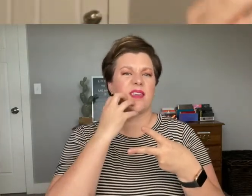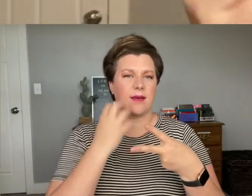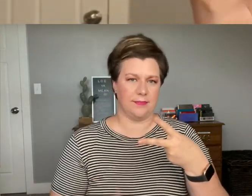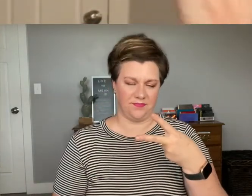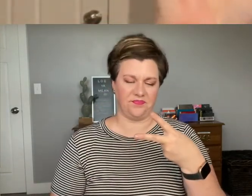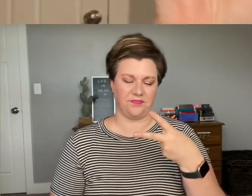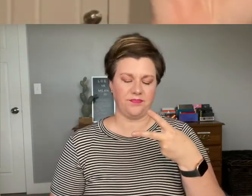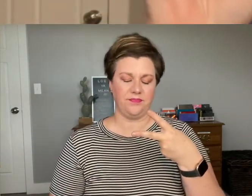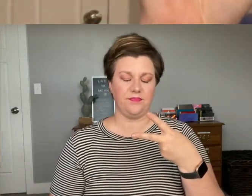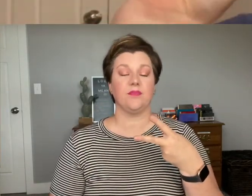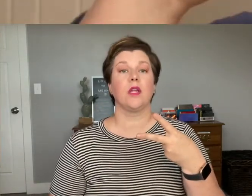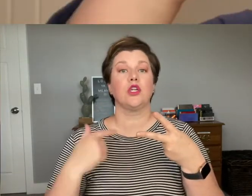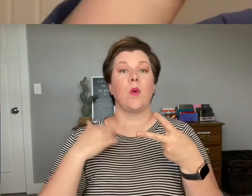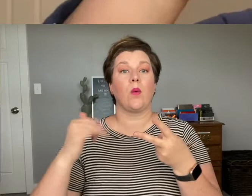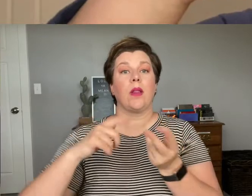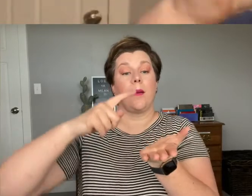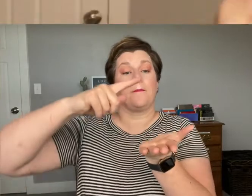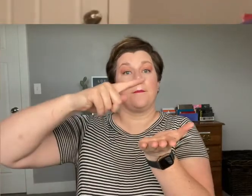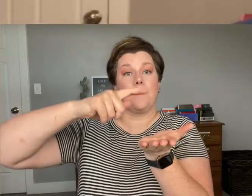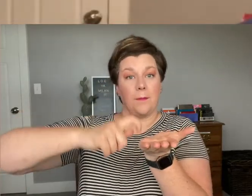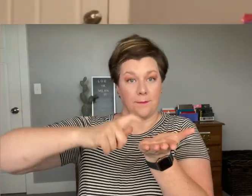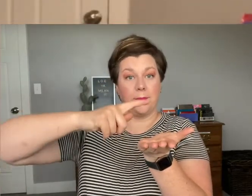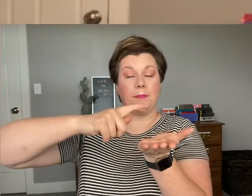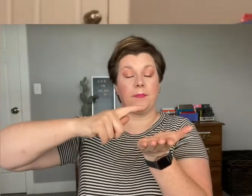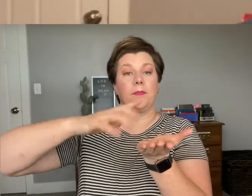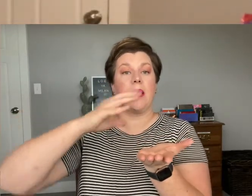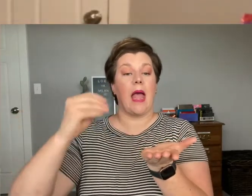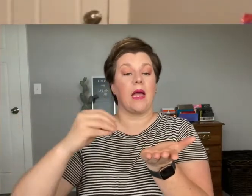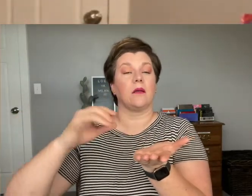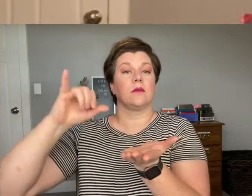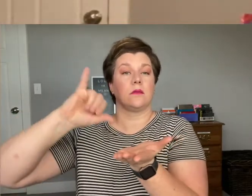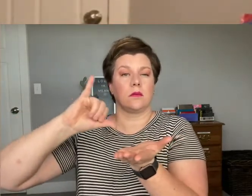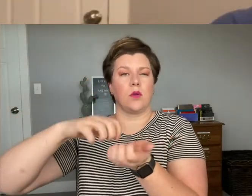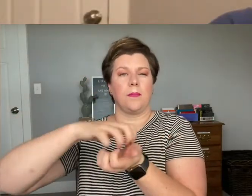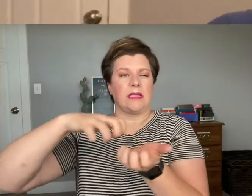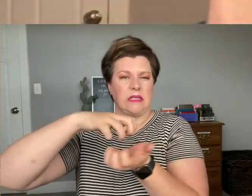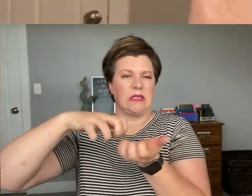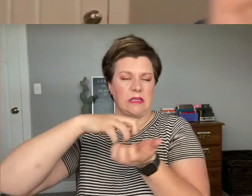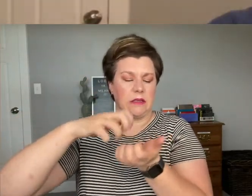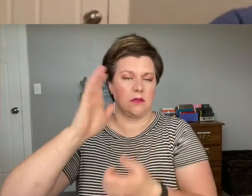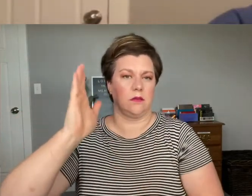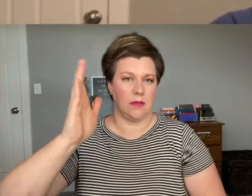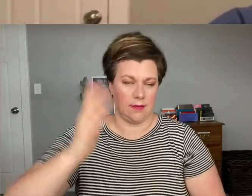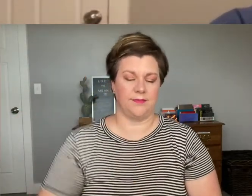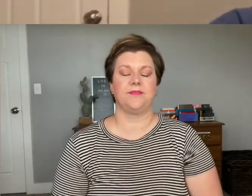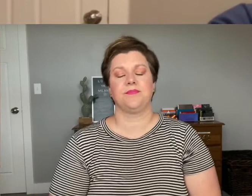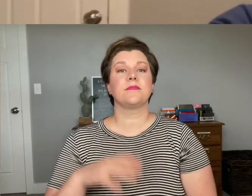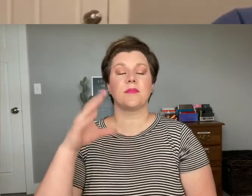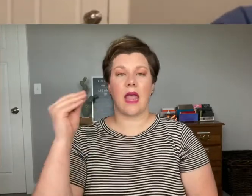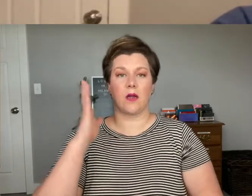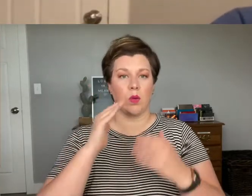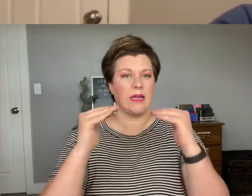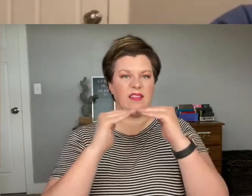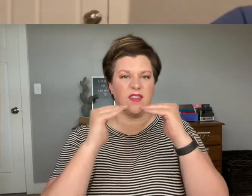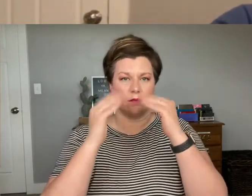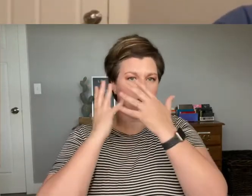Essence. This one is obviously very liquidy. This one is a little bit more thick. Get that evenly